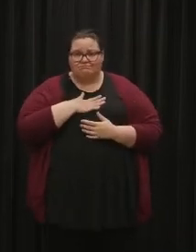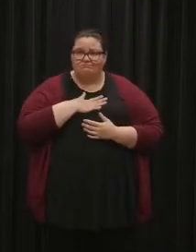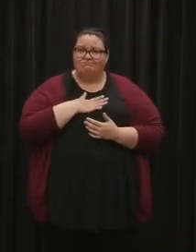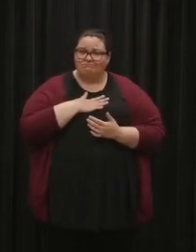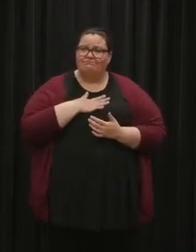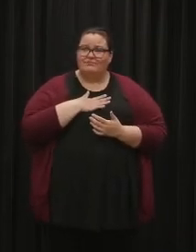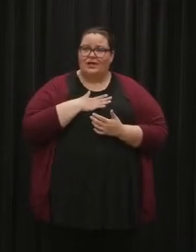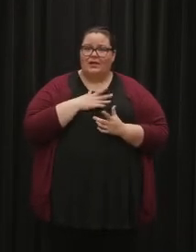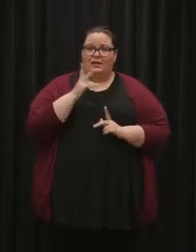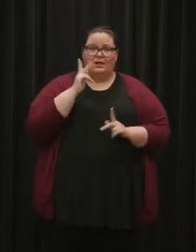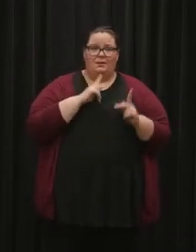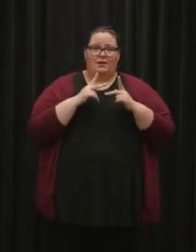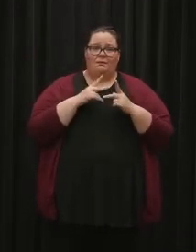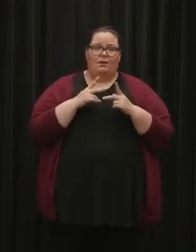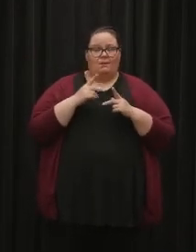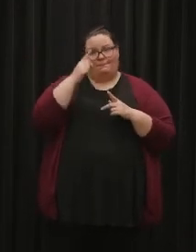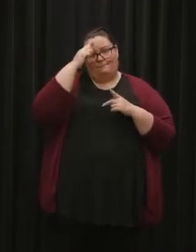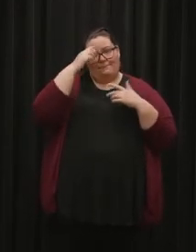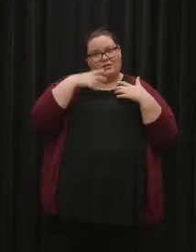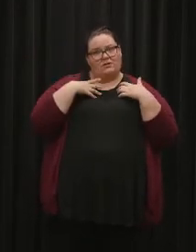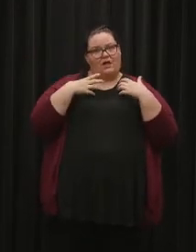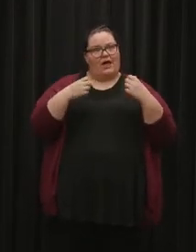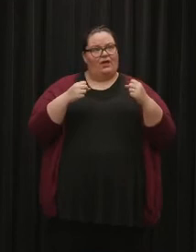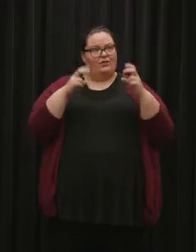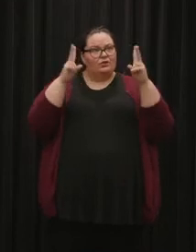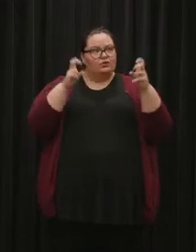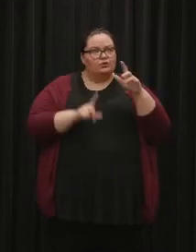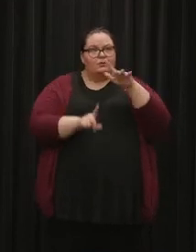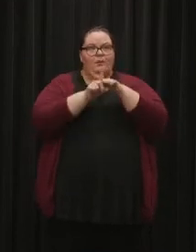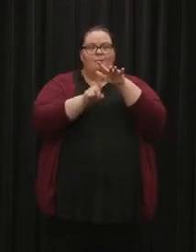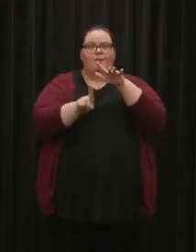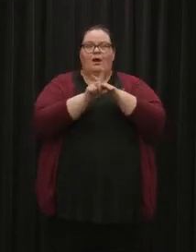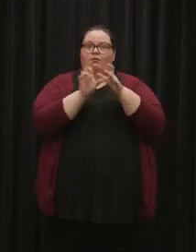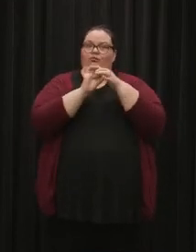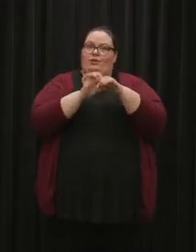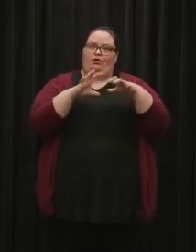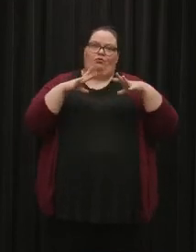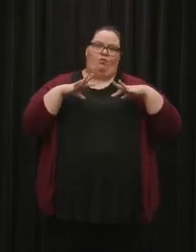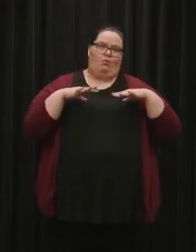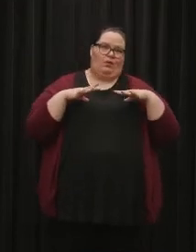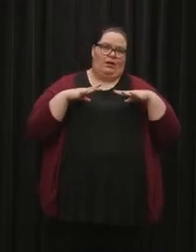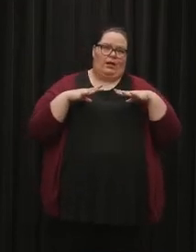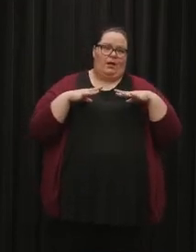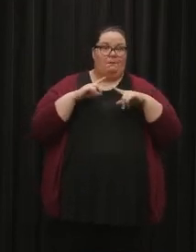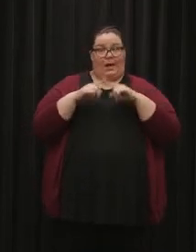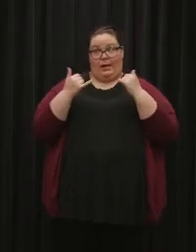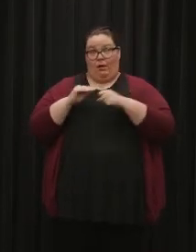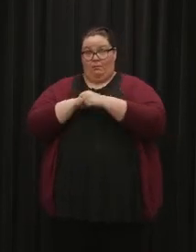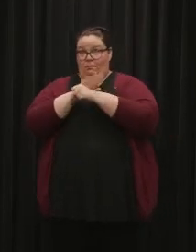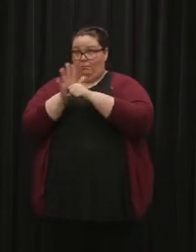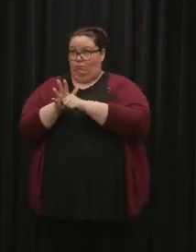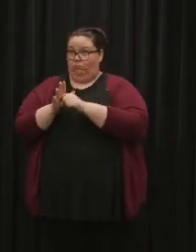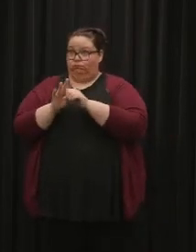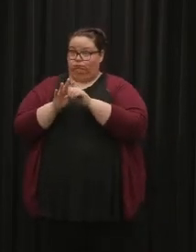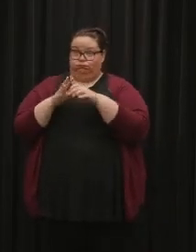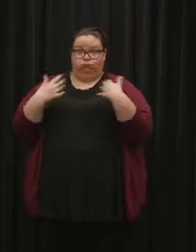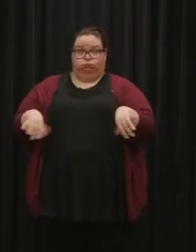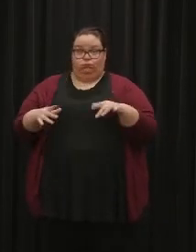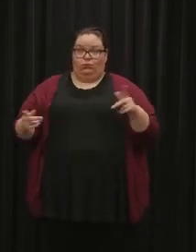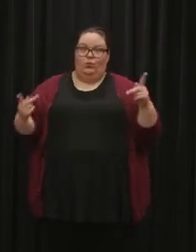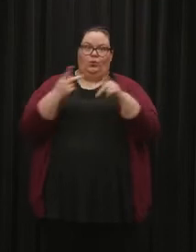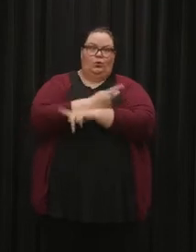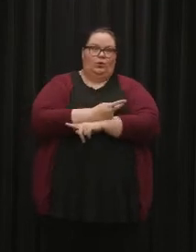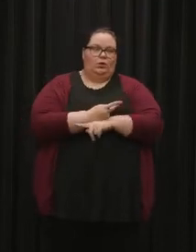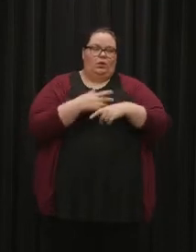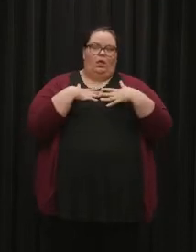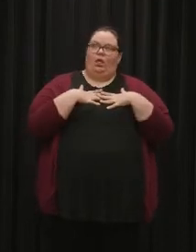think lots of people suffer from mental health issues around the holiday season, regardless of the pandemic, but the pandemic certainly makes it worse. So